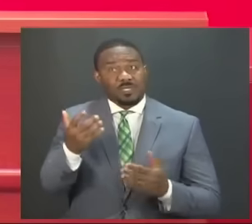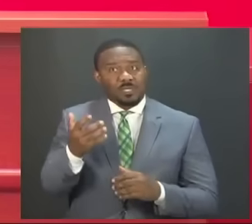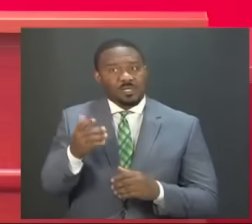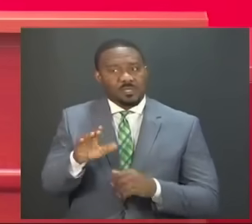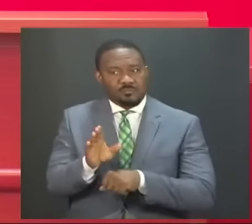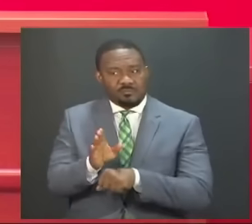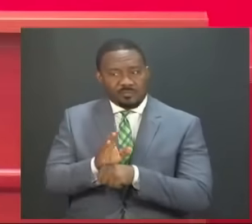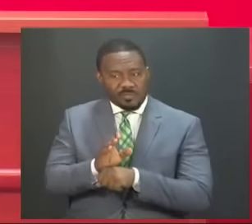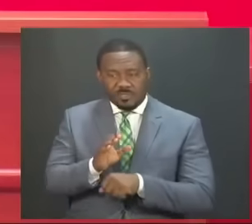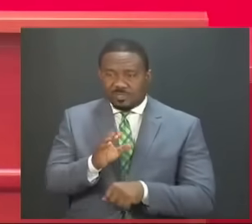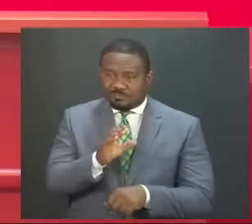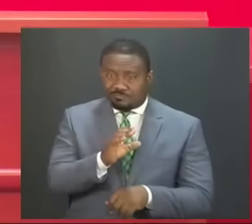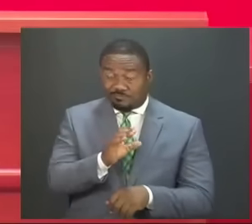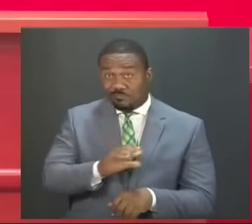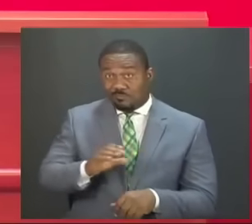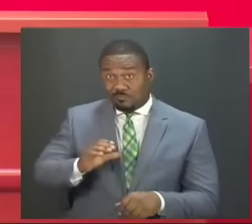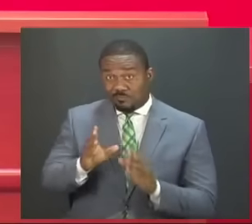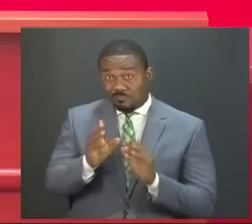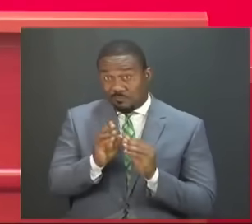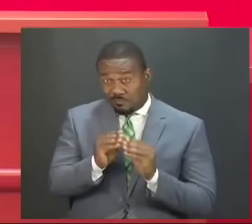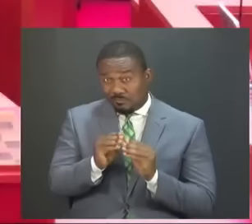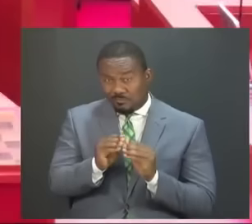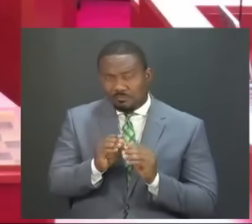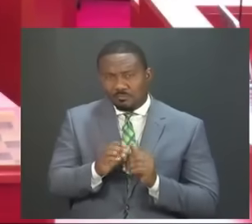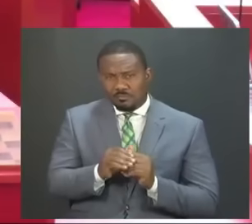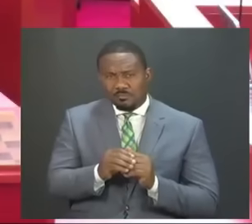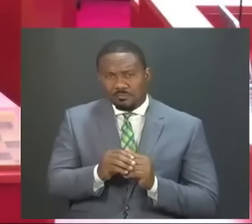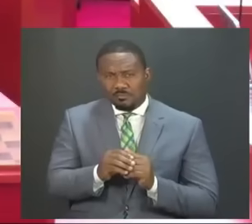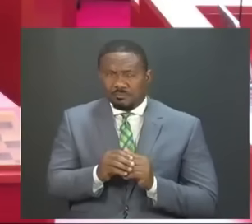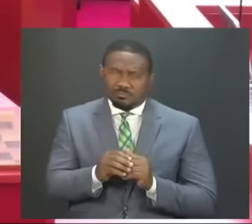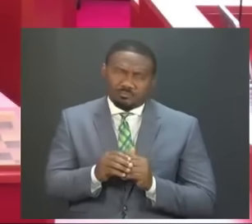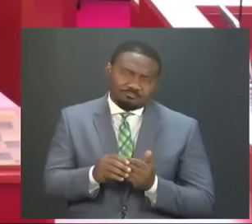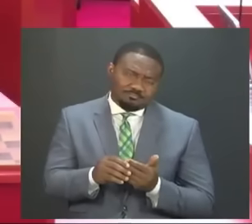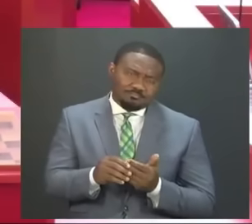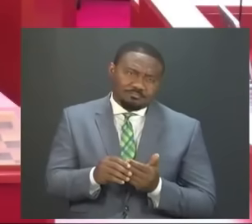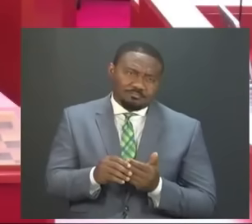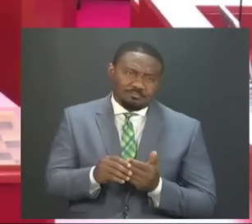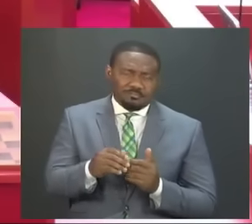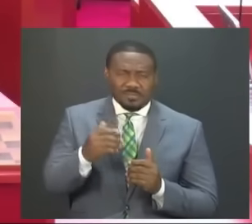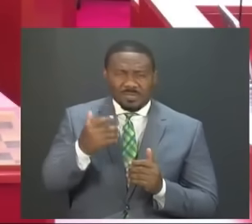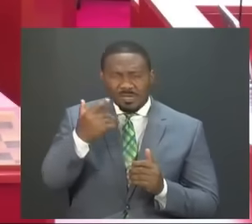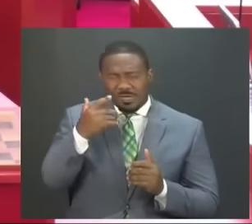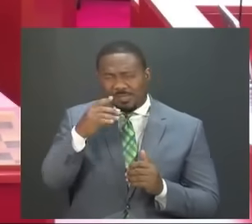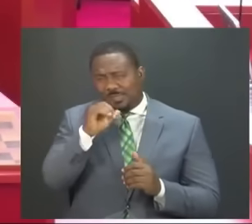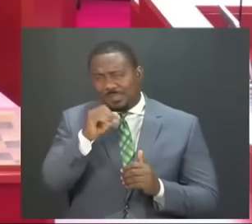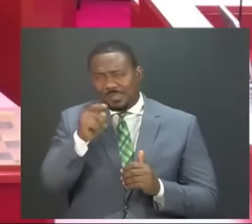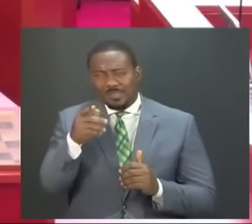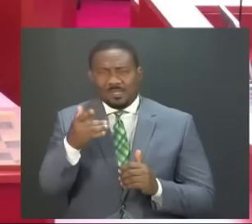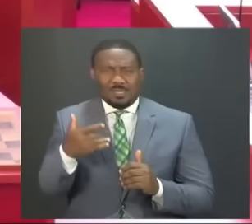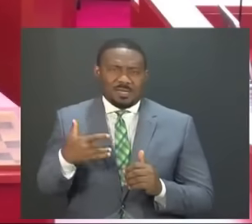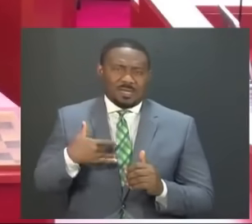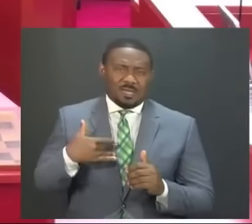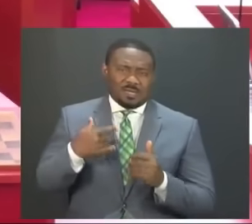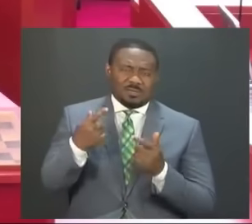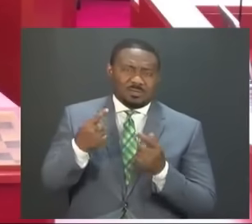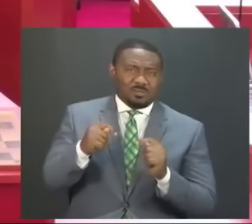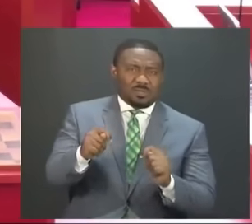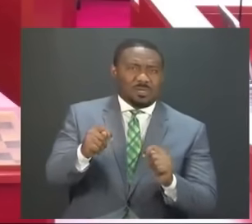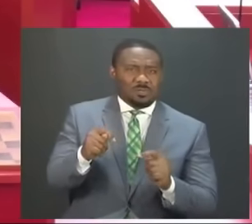meeting, and again, the impression was being created that I'm trying to